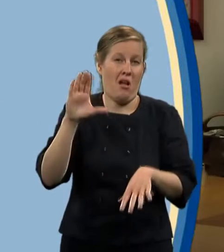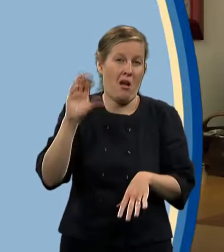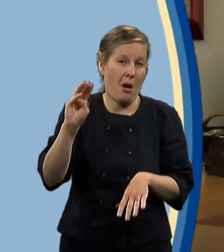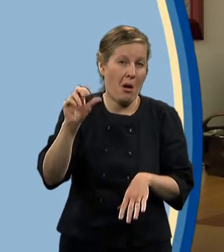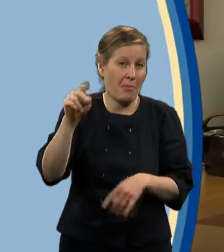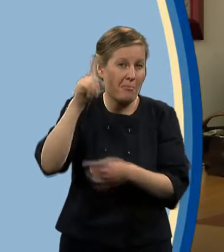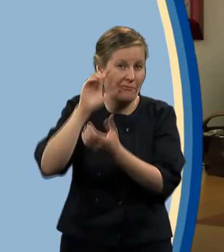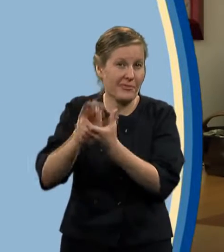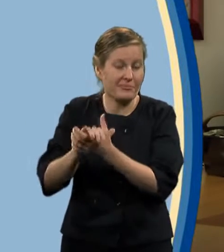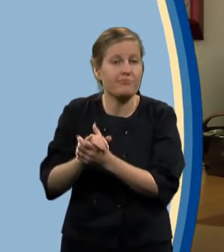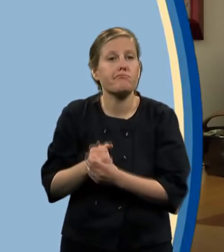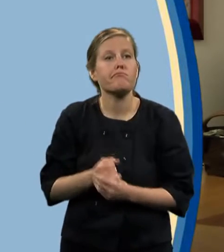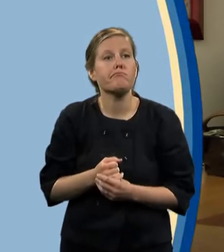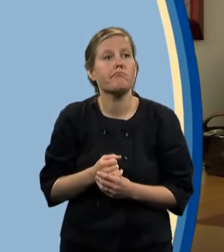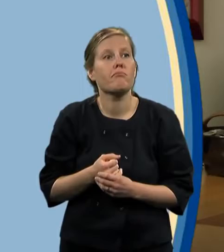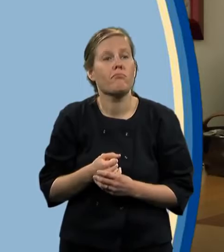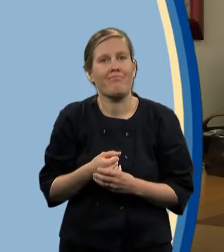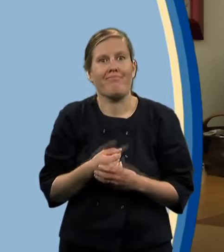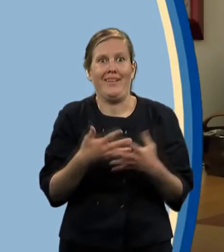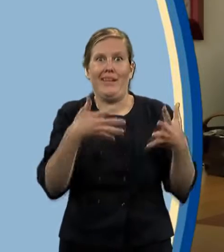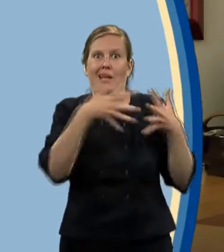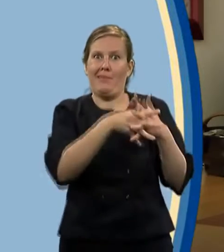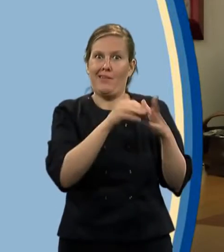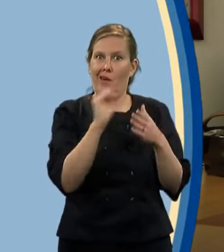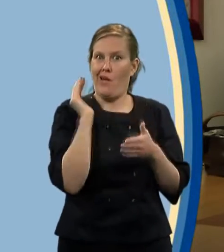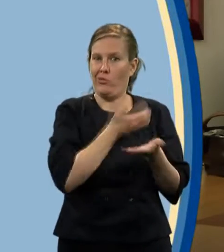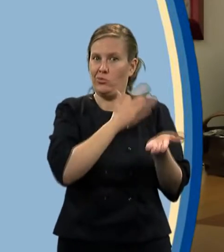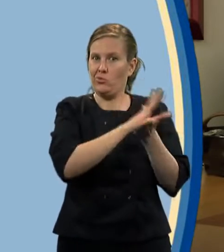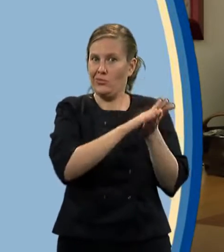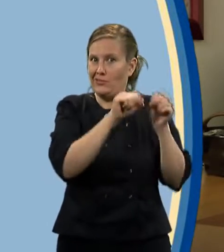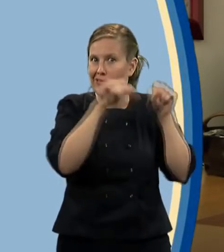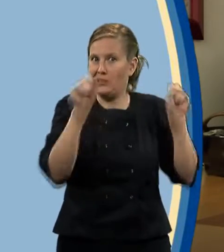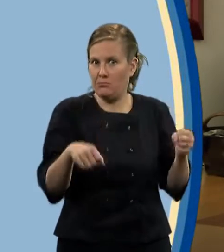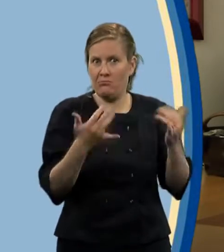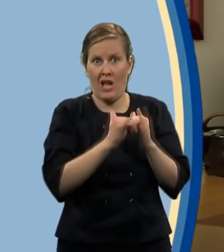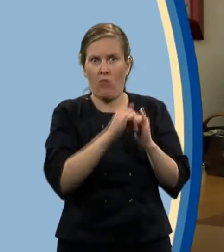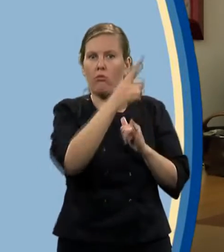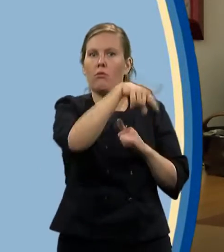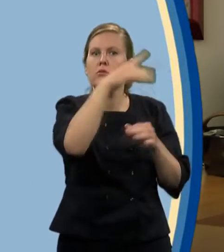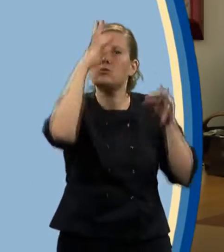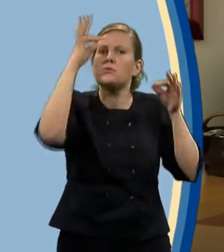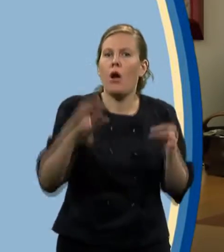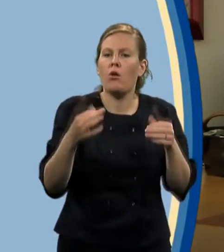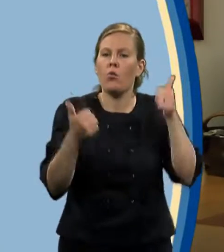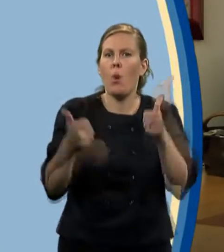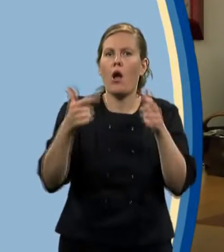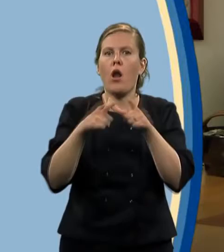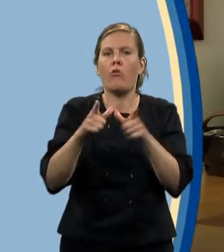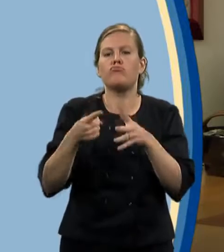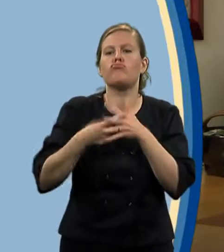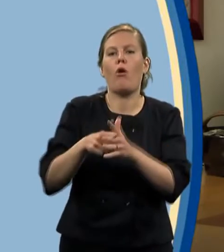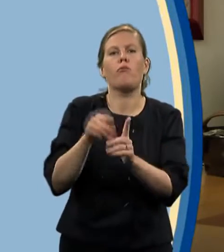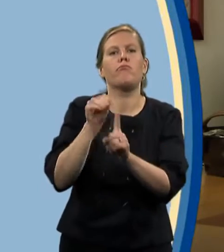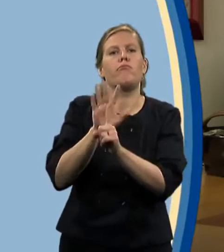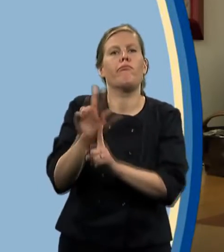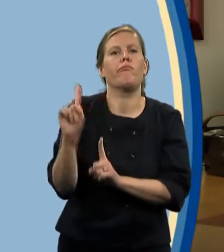And this is a very deep and pervasive common belief. It's something that actually permeates